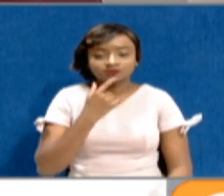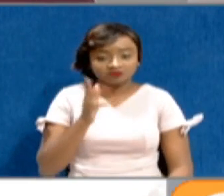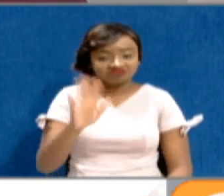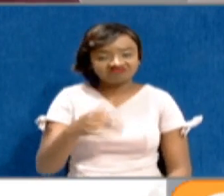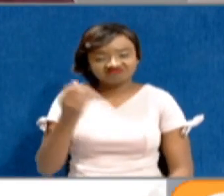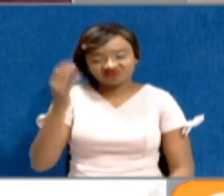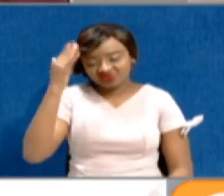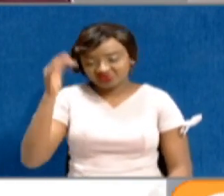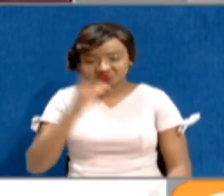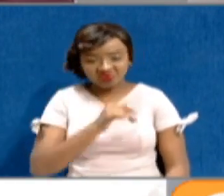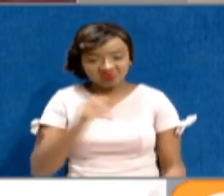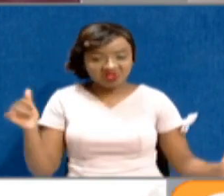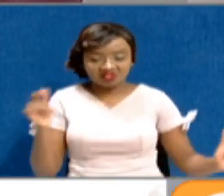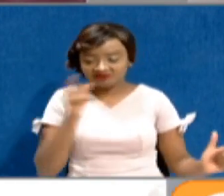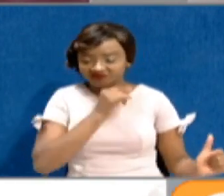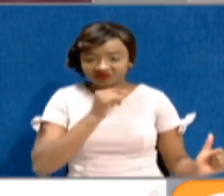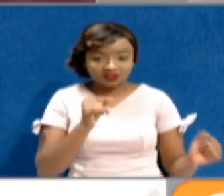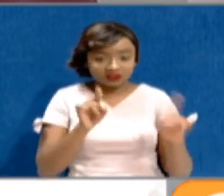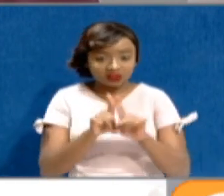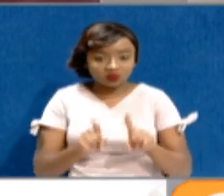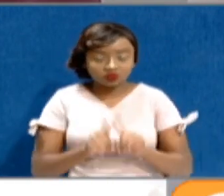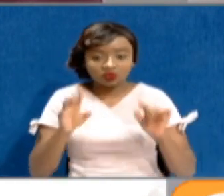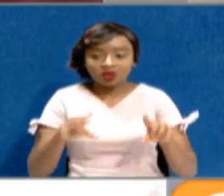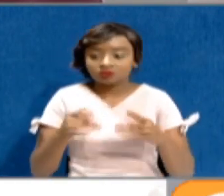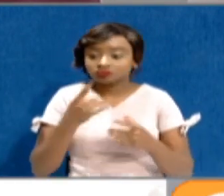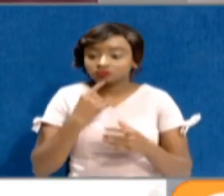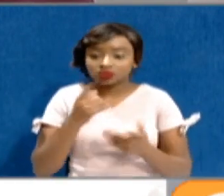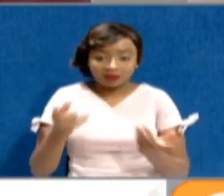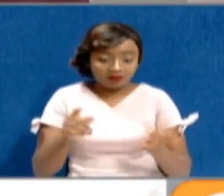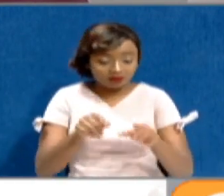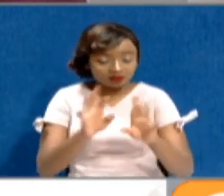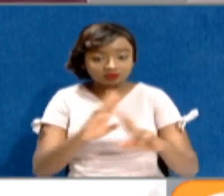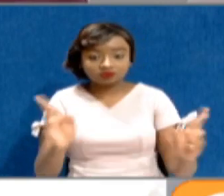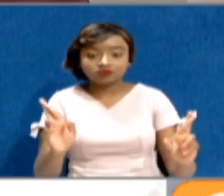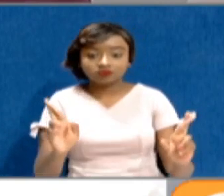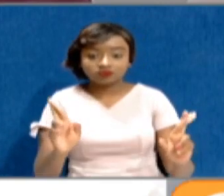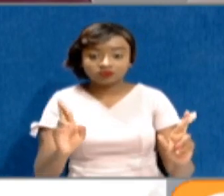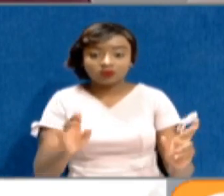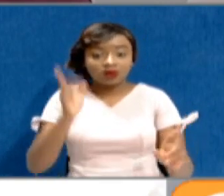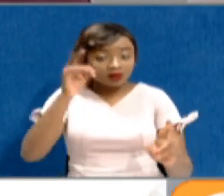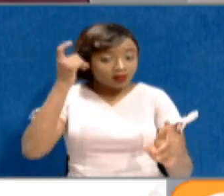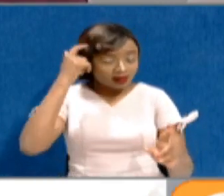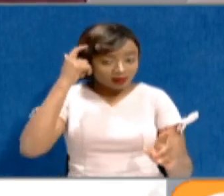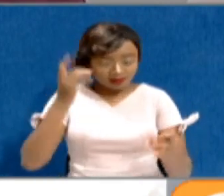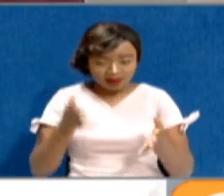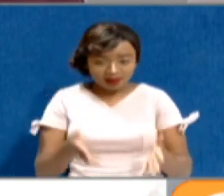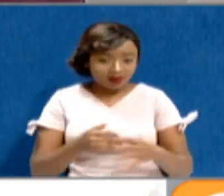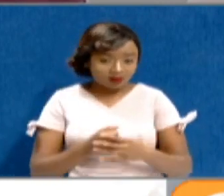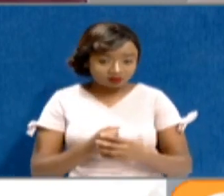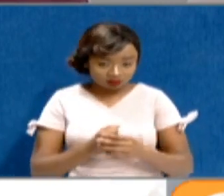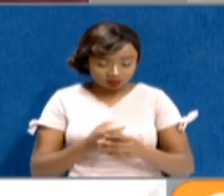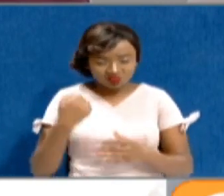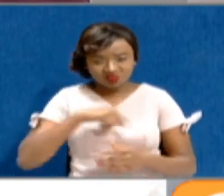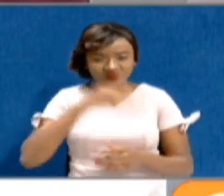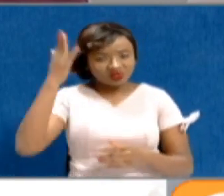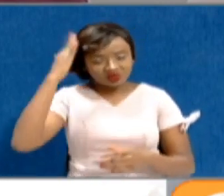say, oh, you know what, we are well and good. Again, you go to the regulator and they say, okay, this is good to go. And remember now from here, you have determined